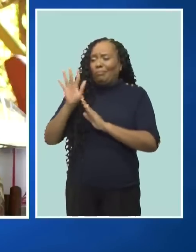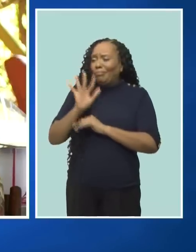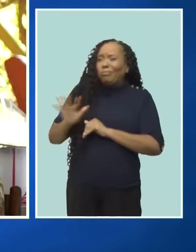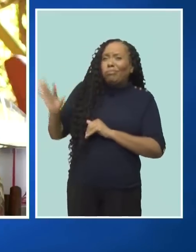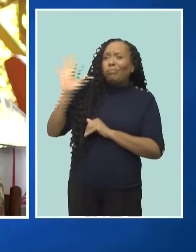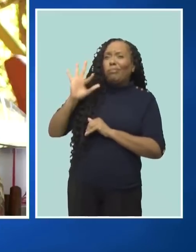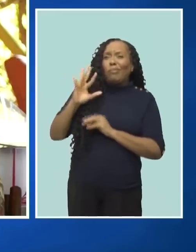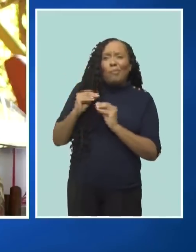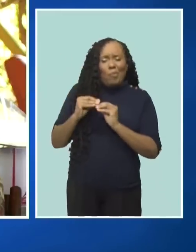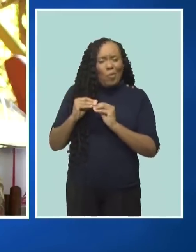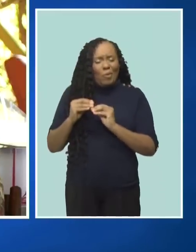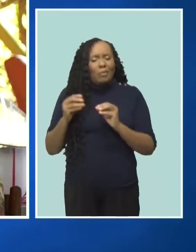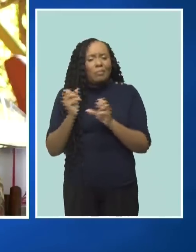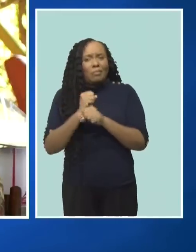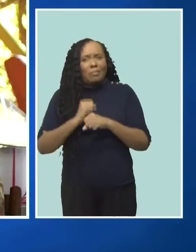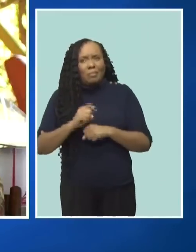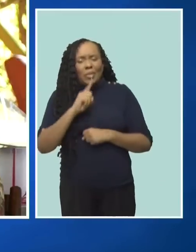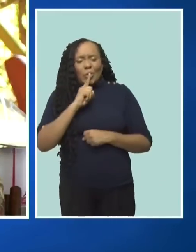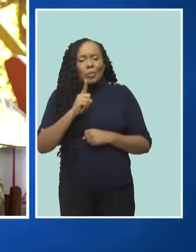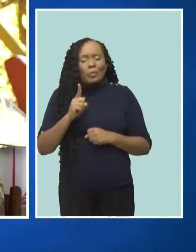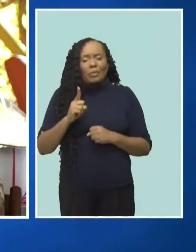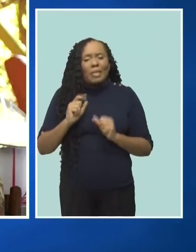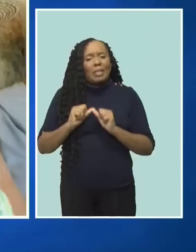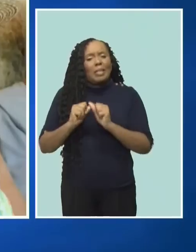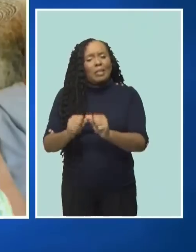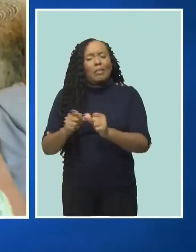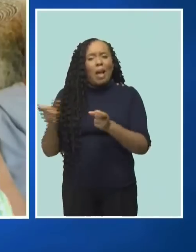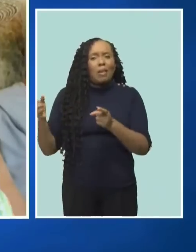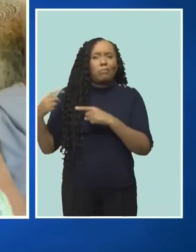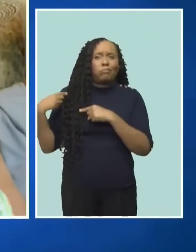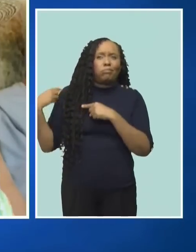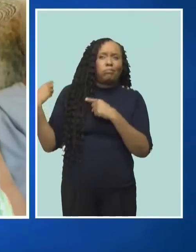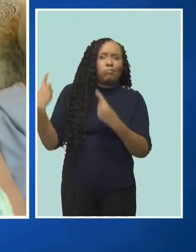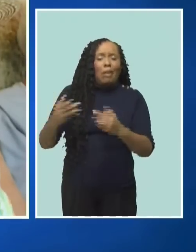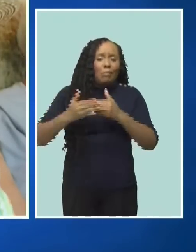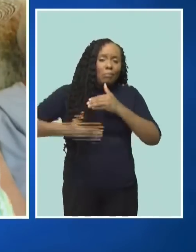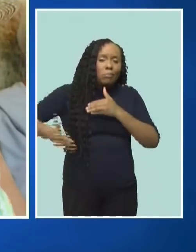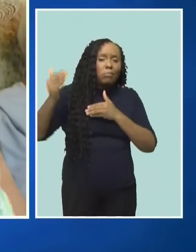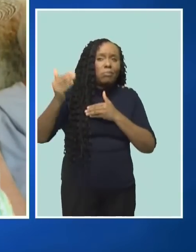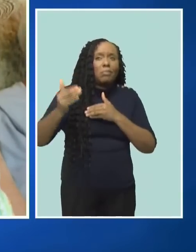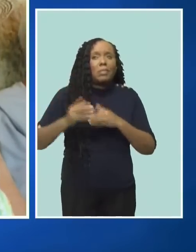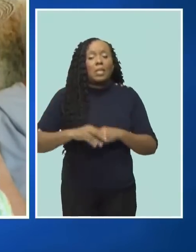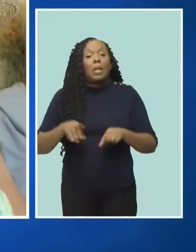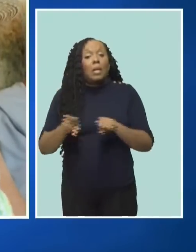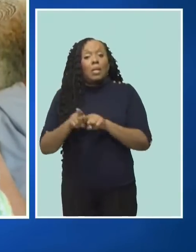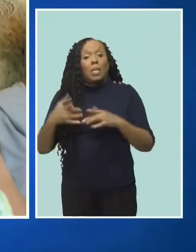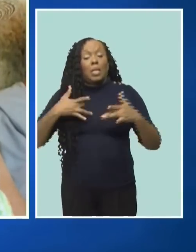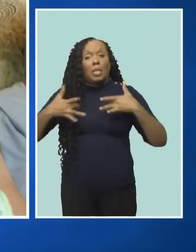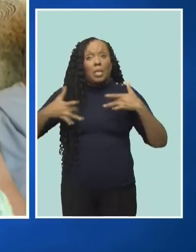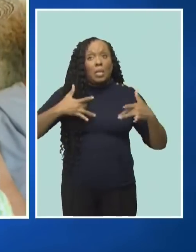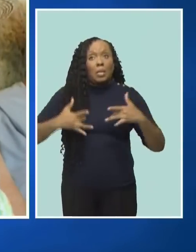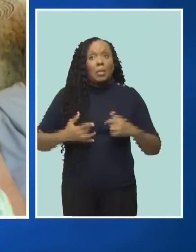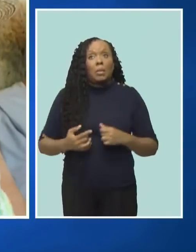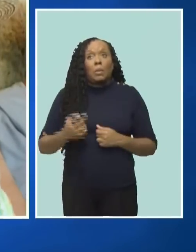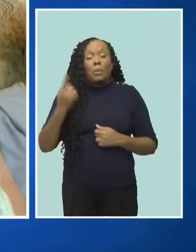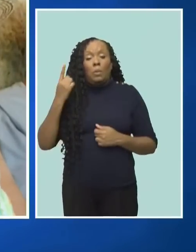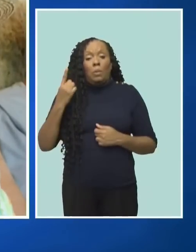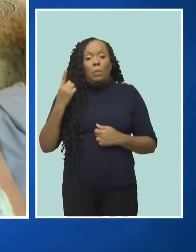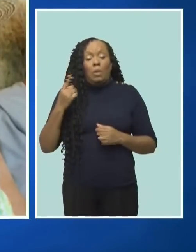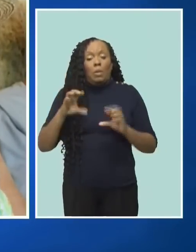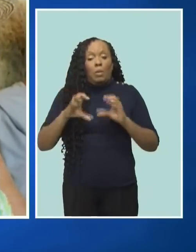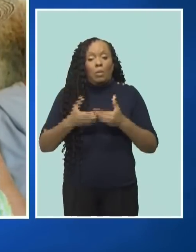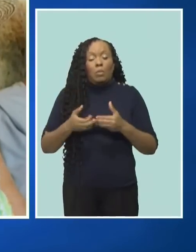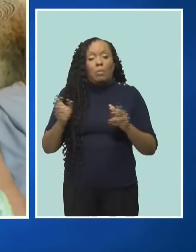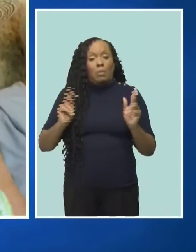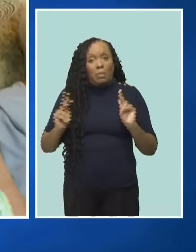continue ensuring that it's here for a very long time to come. And Mr. Hunt is concerned that one of the main classes of people